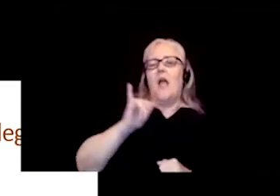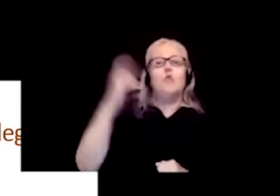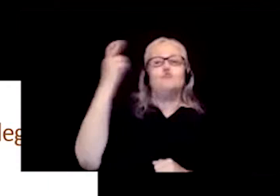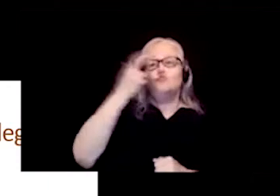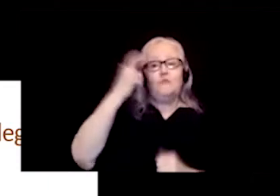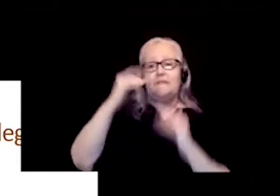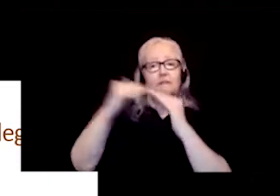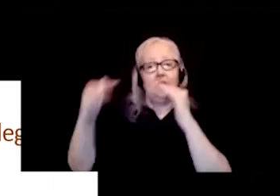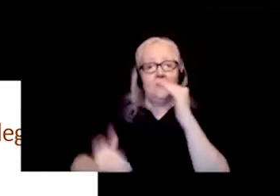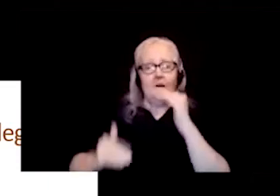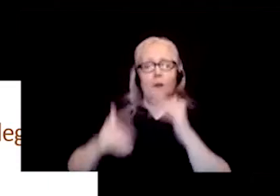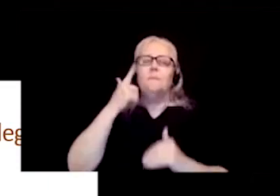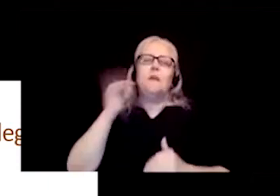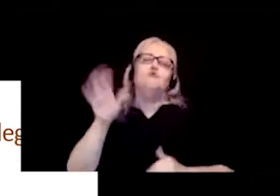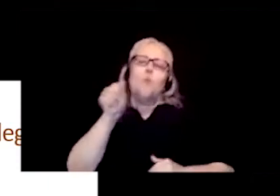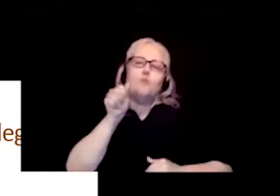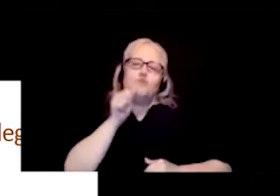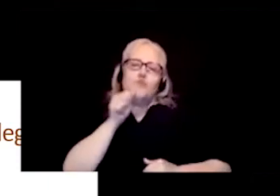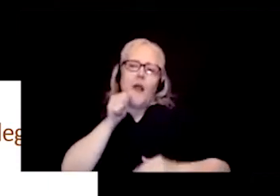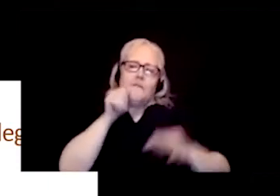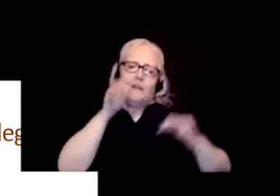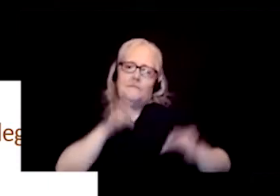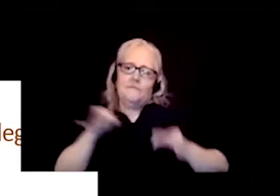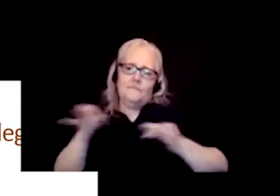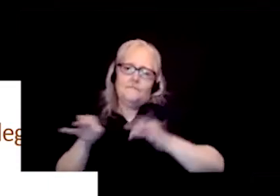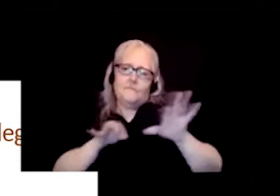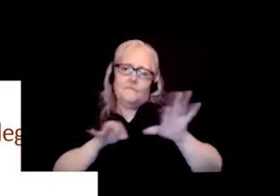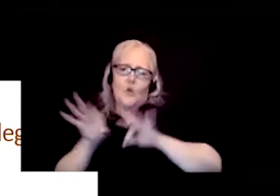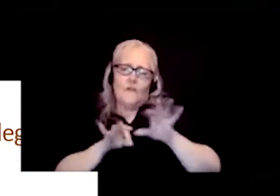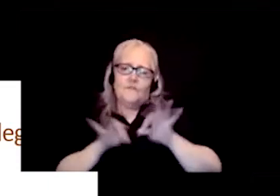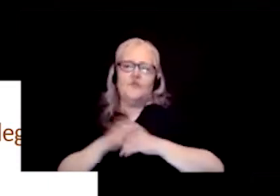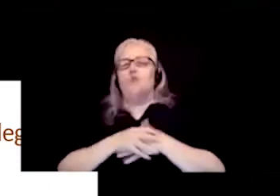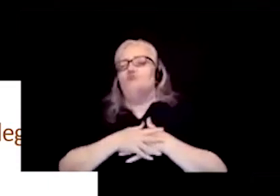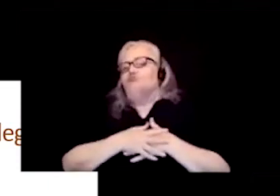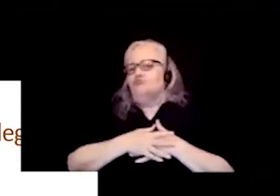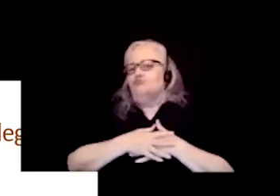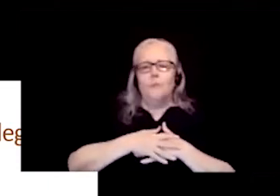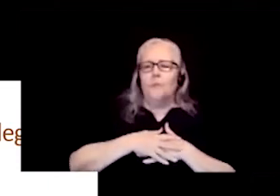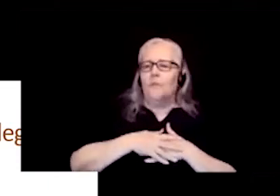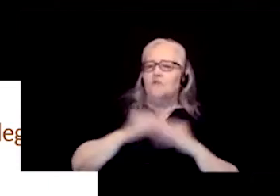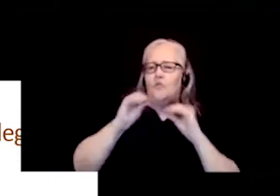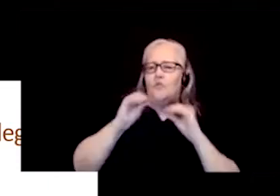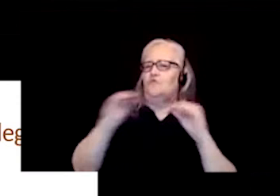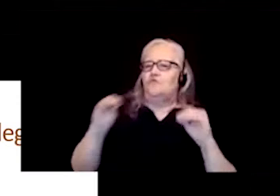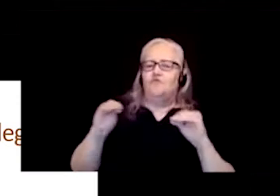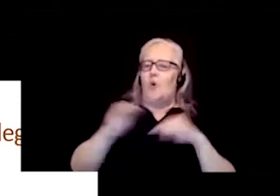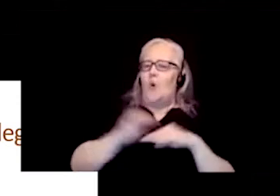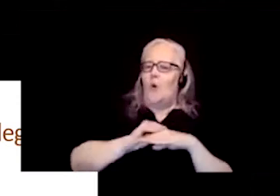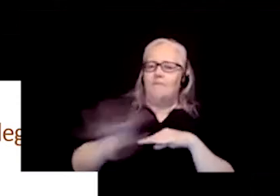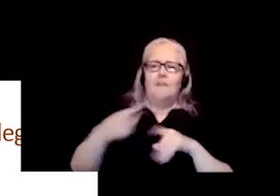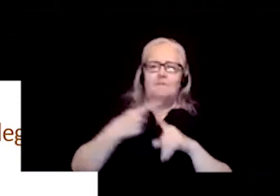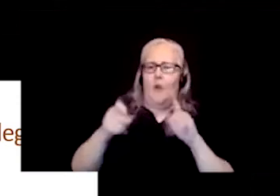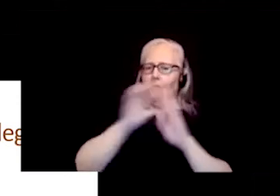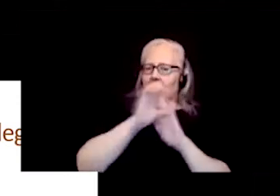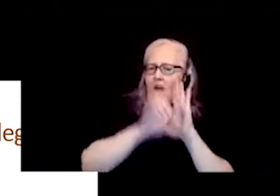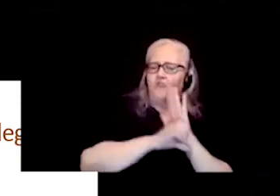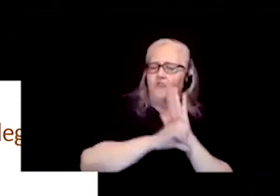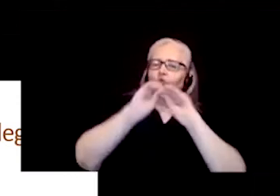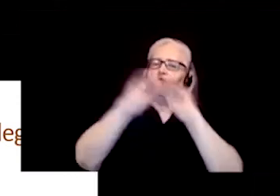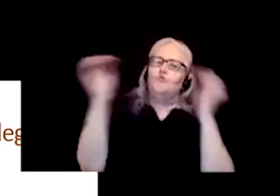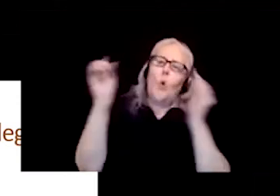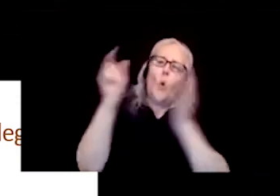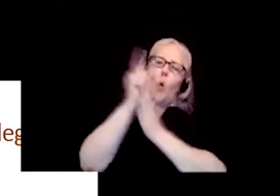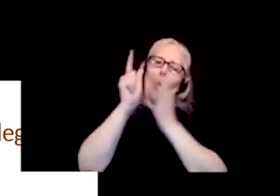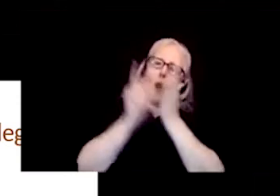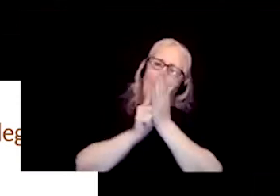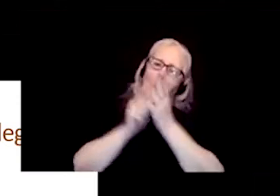of the social determinants, so they don't have constitutional implications or legally enforceable remedies.